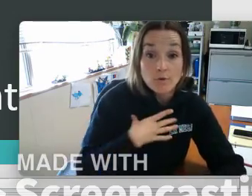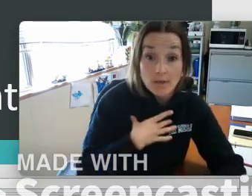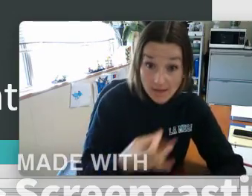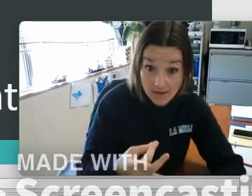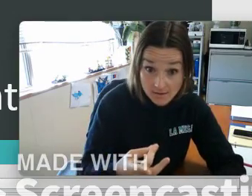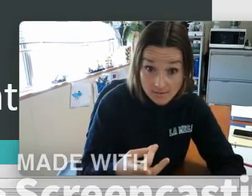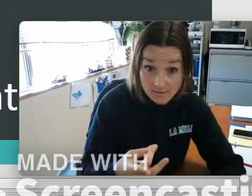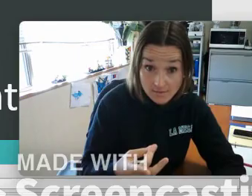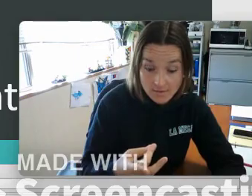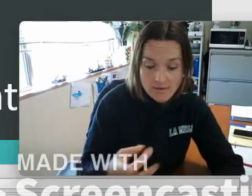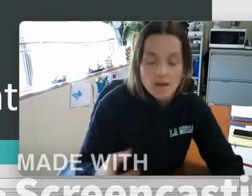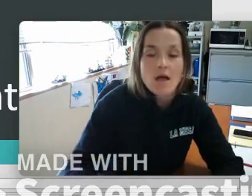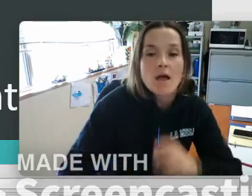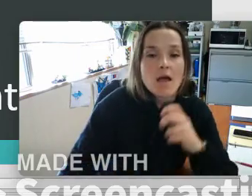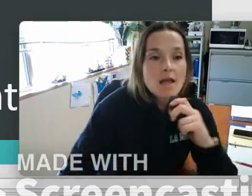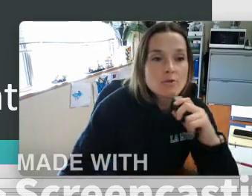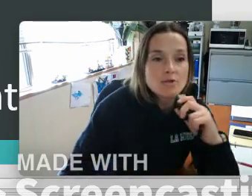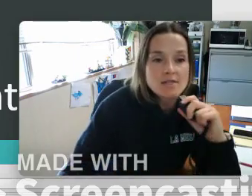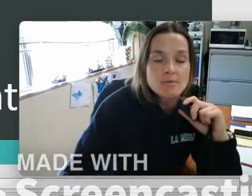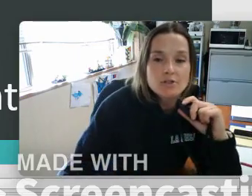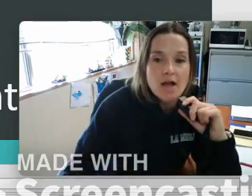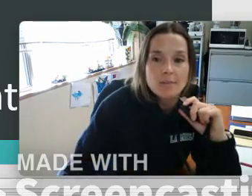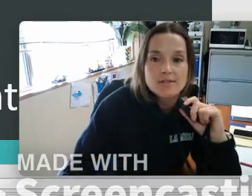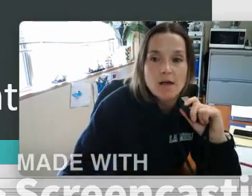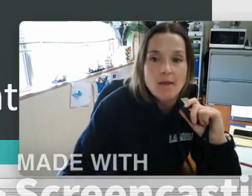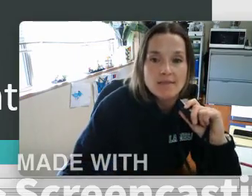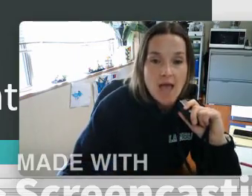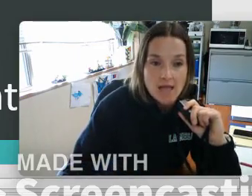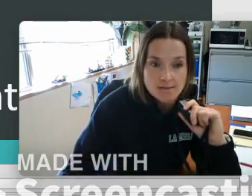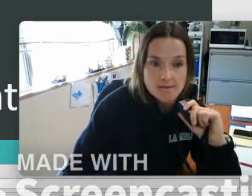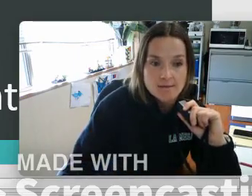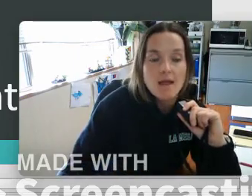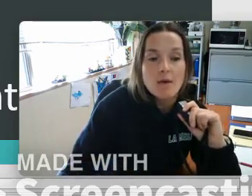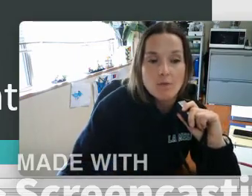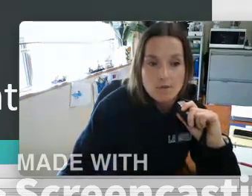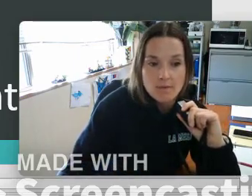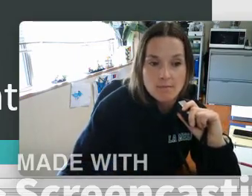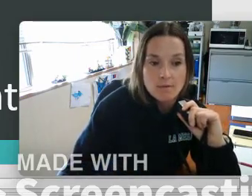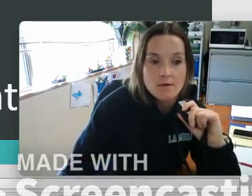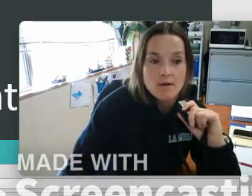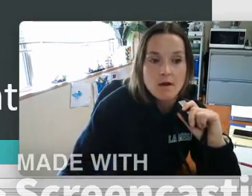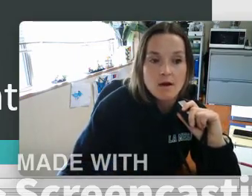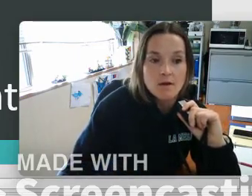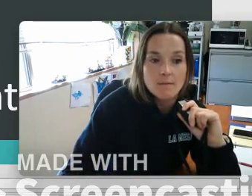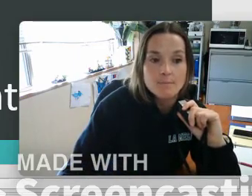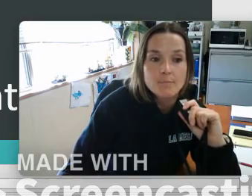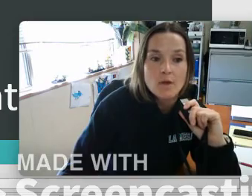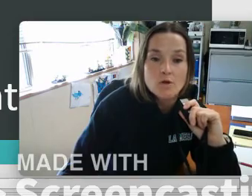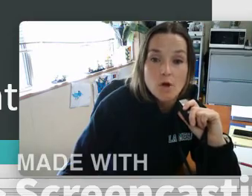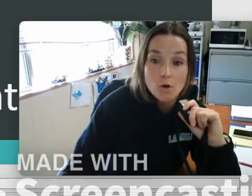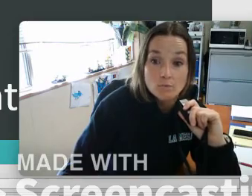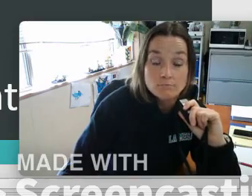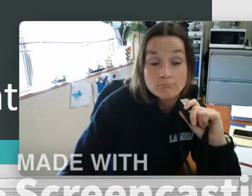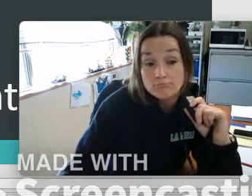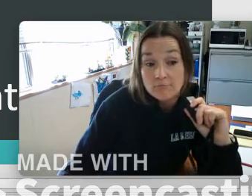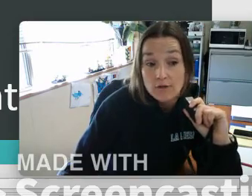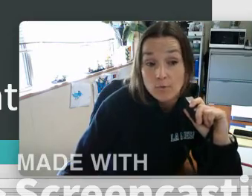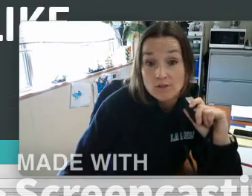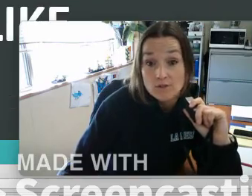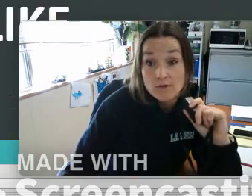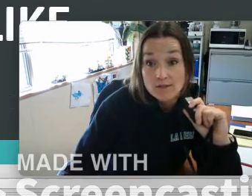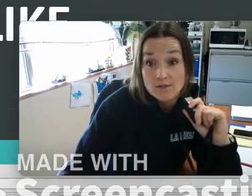you like. And you just need to put your eyebrows up at the end. And that will help them know